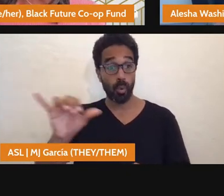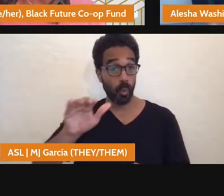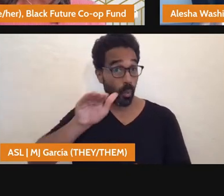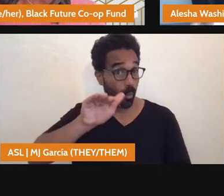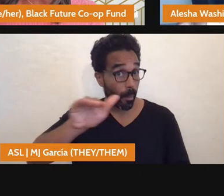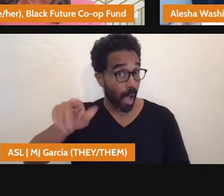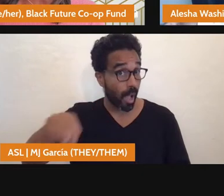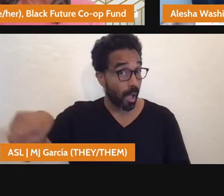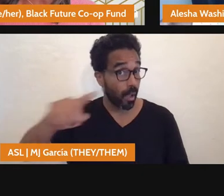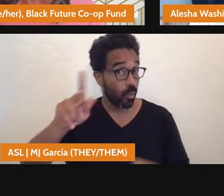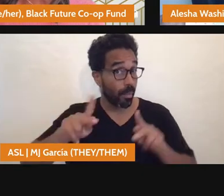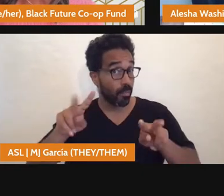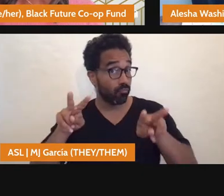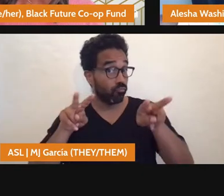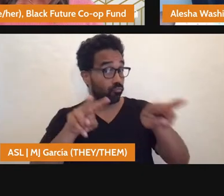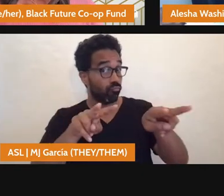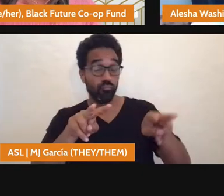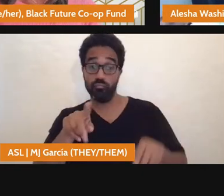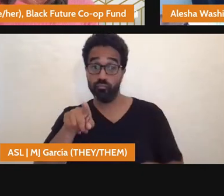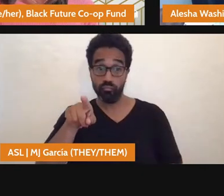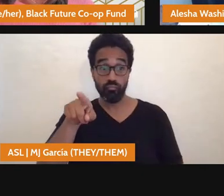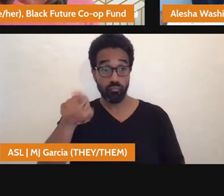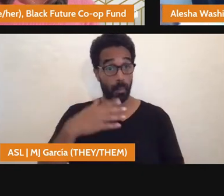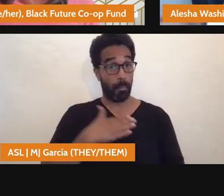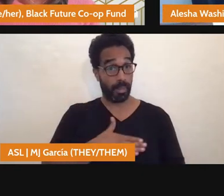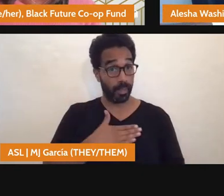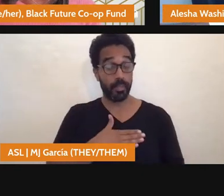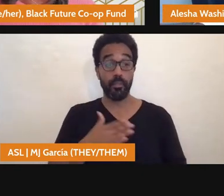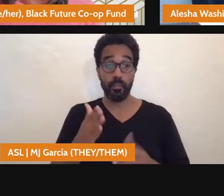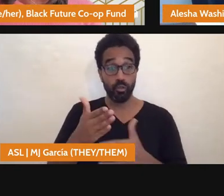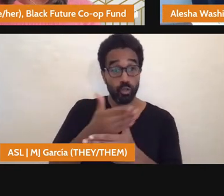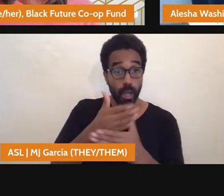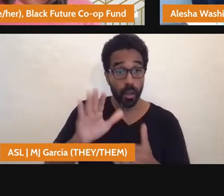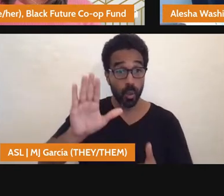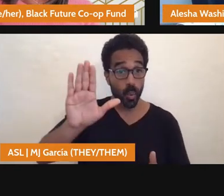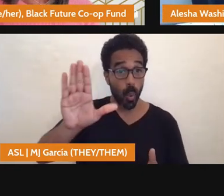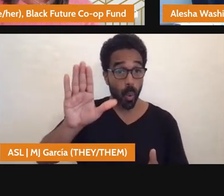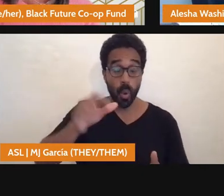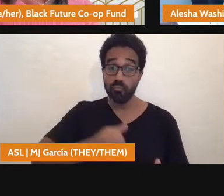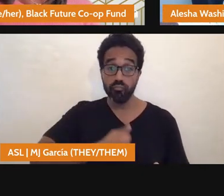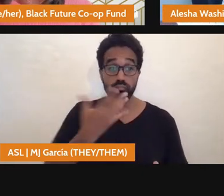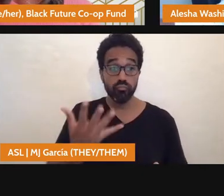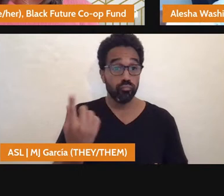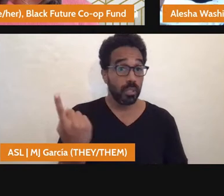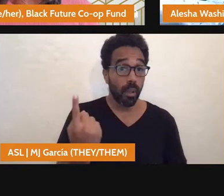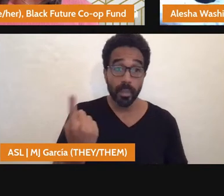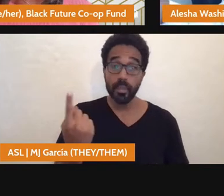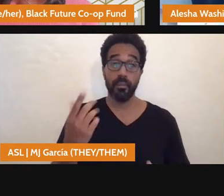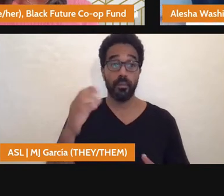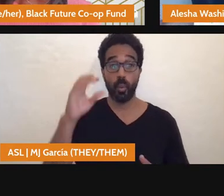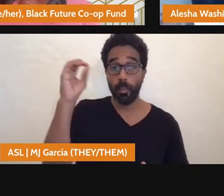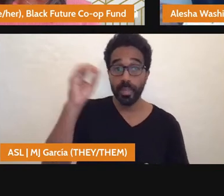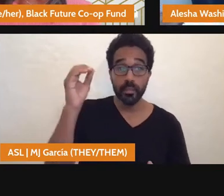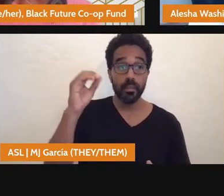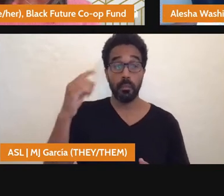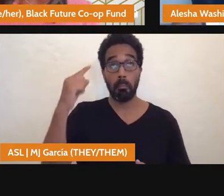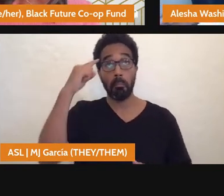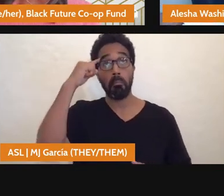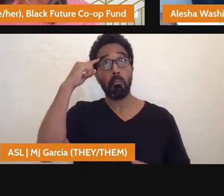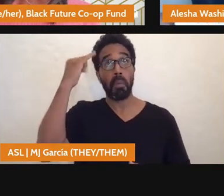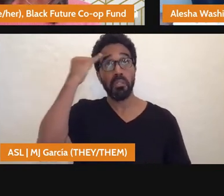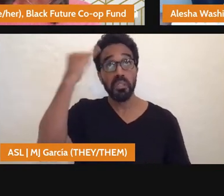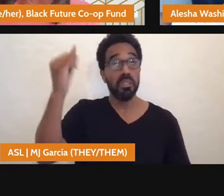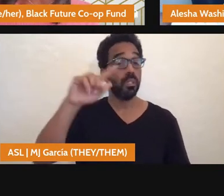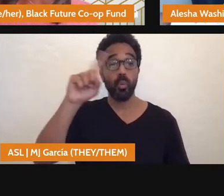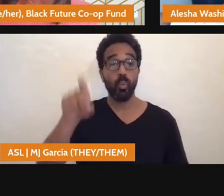this panel conversation. Please let us know what questions come to mind for you. Maybe you're an ally, maybe you are